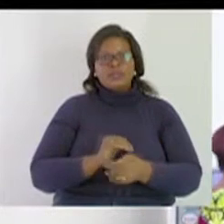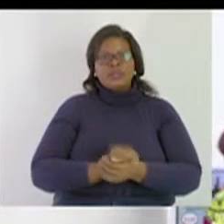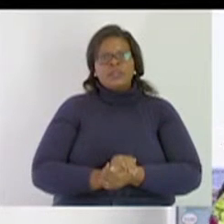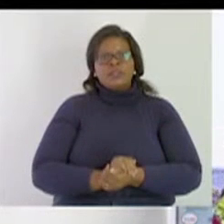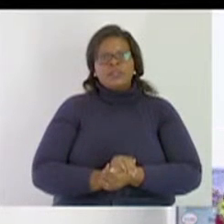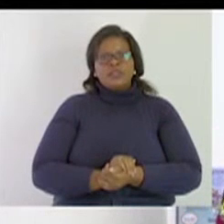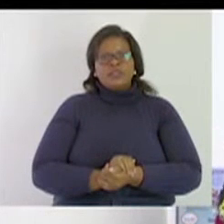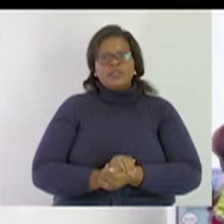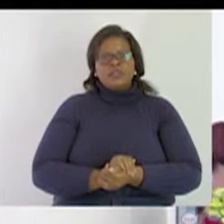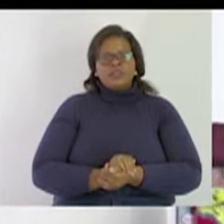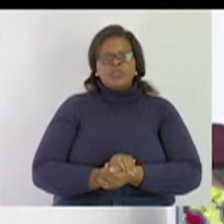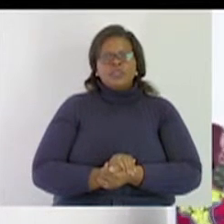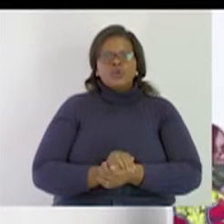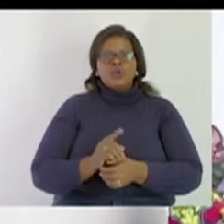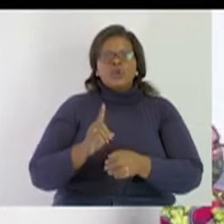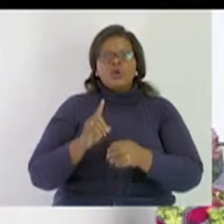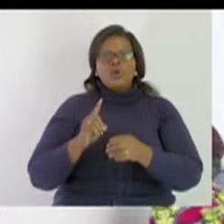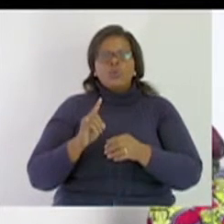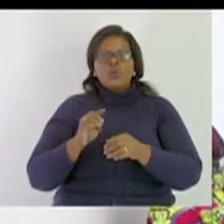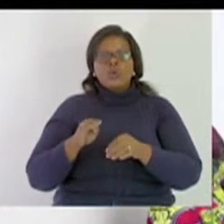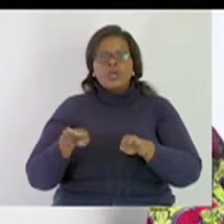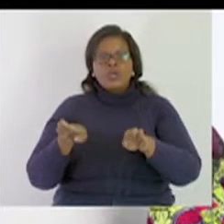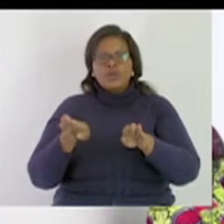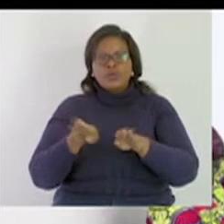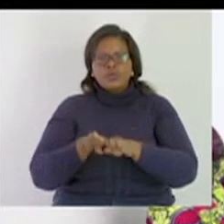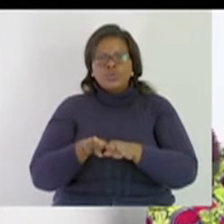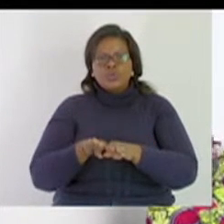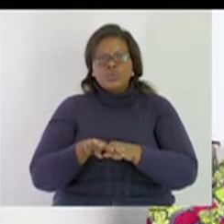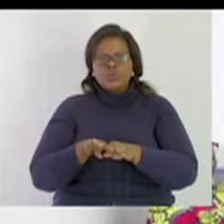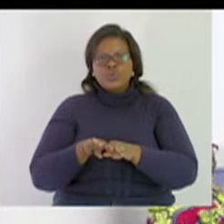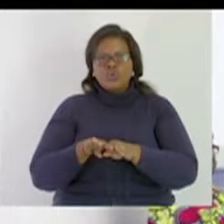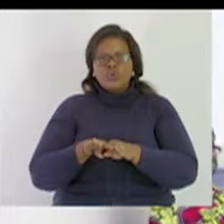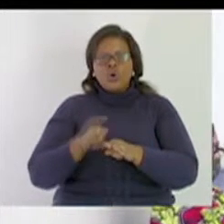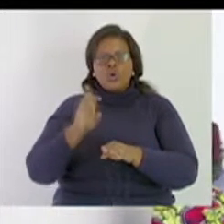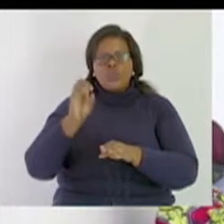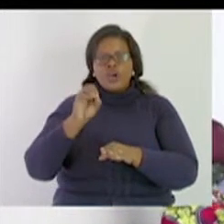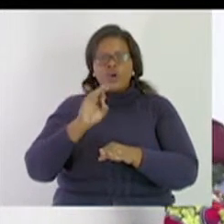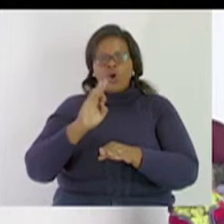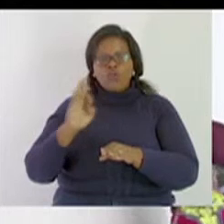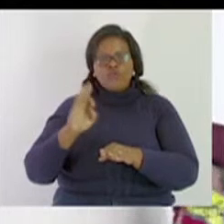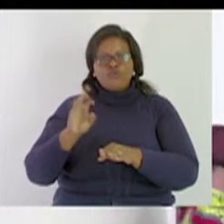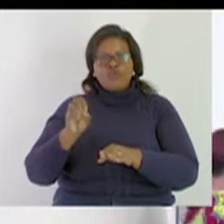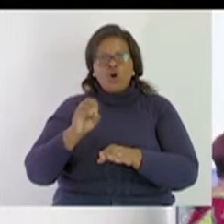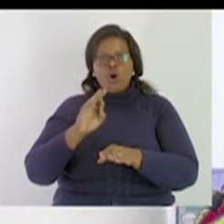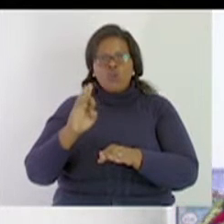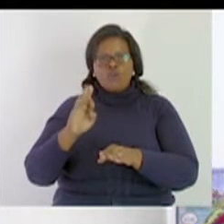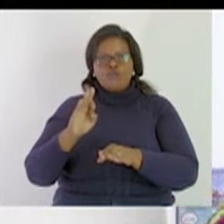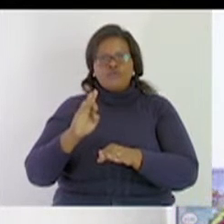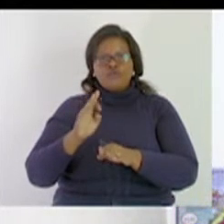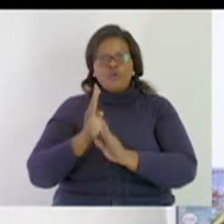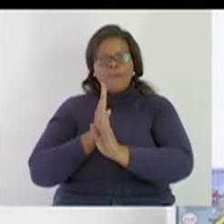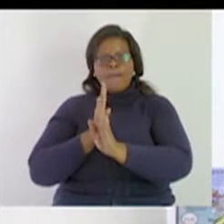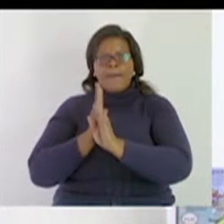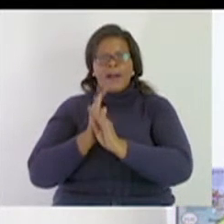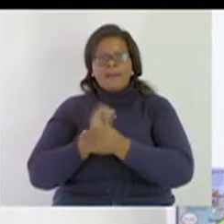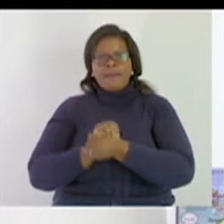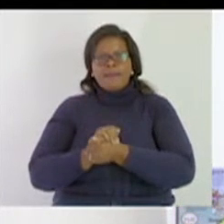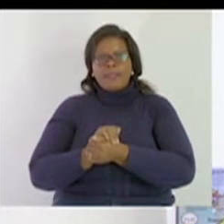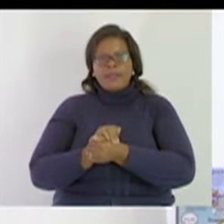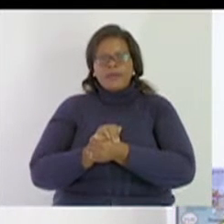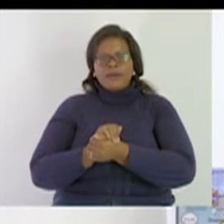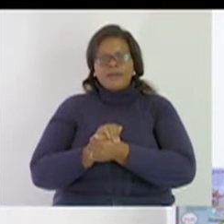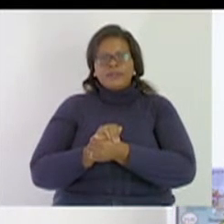So what will I do now? I will do my exponent or order next. So I